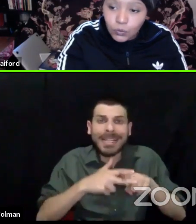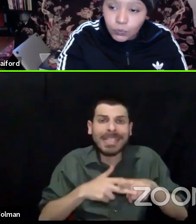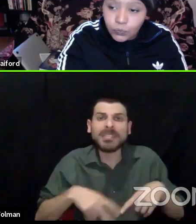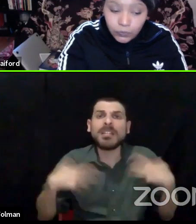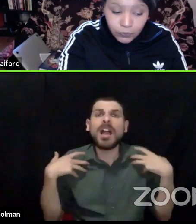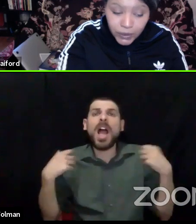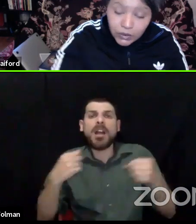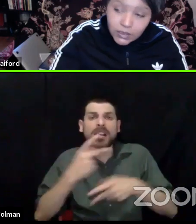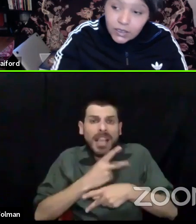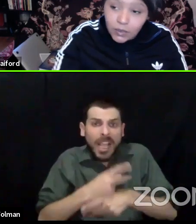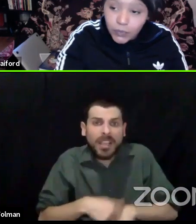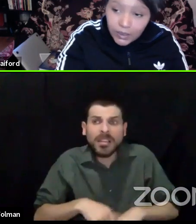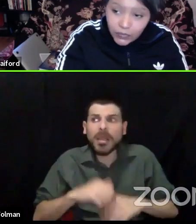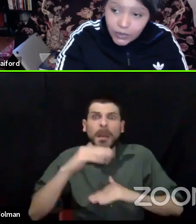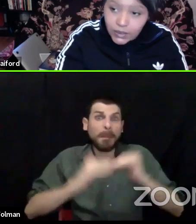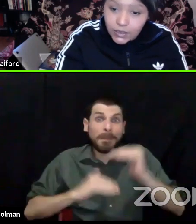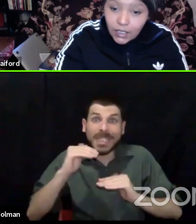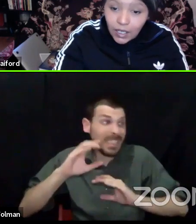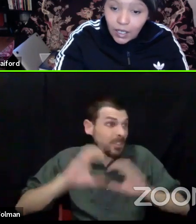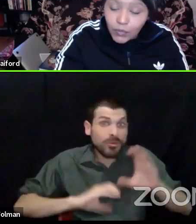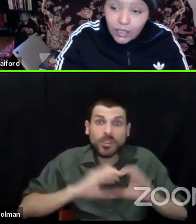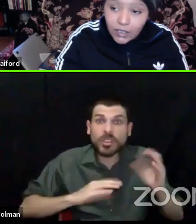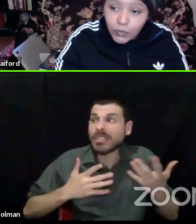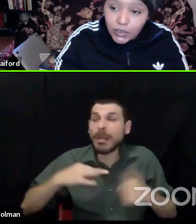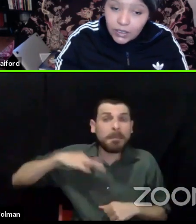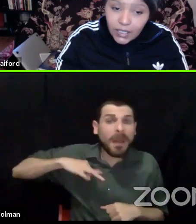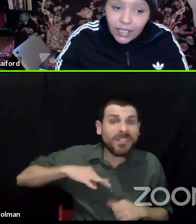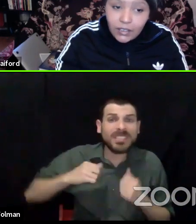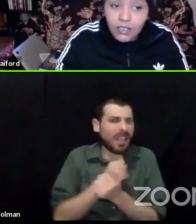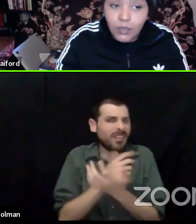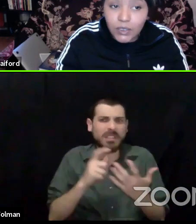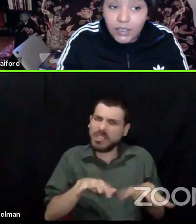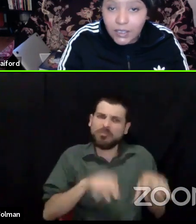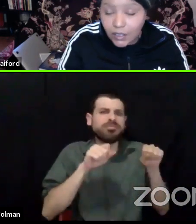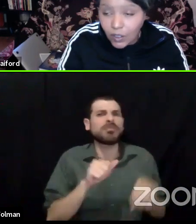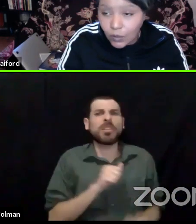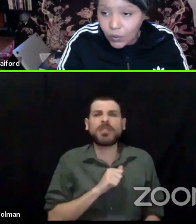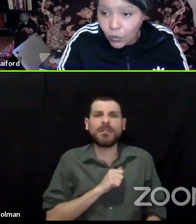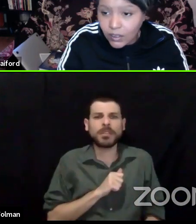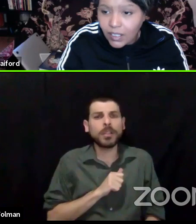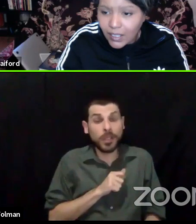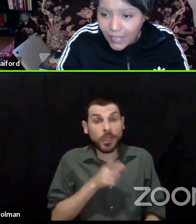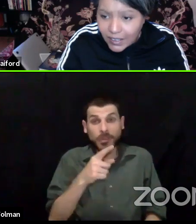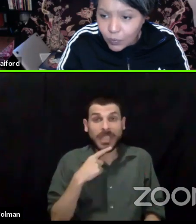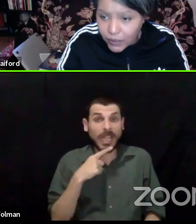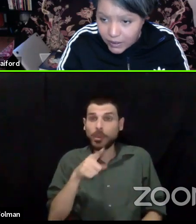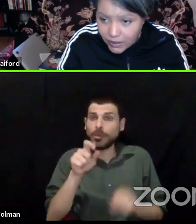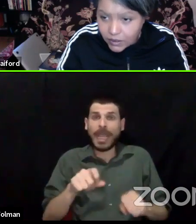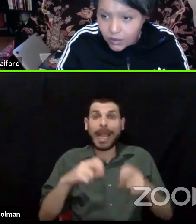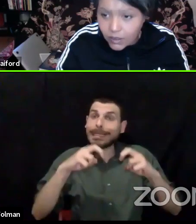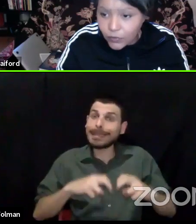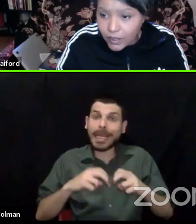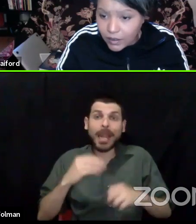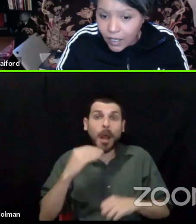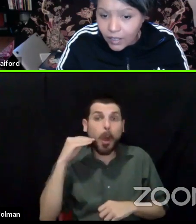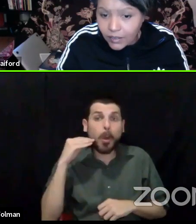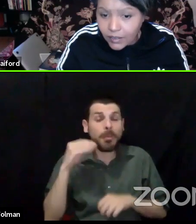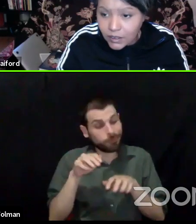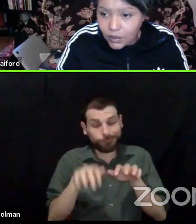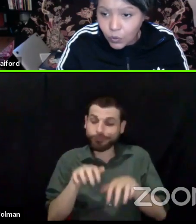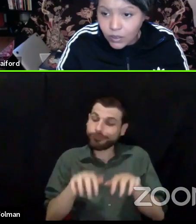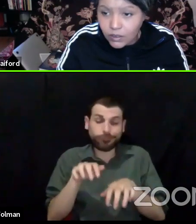own buildings and benefits in our community, like how you're able to sit at home and work. That's a business. You're a